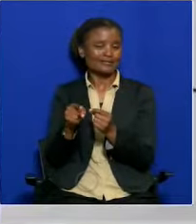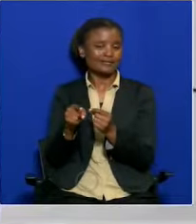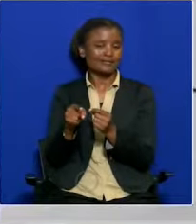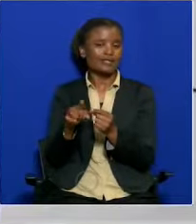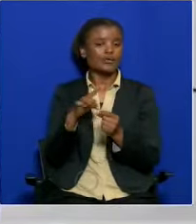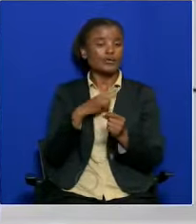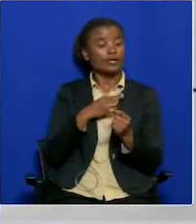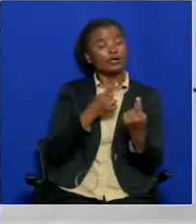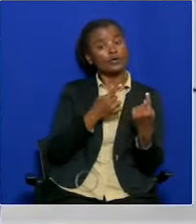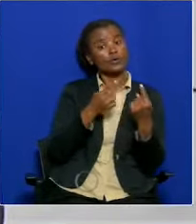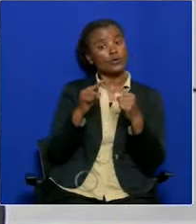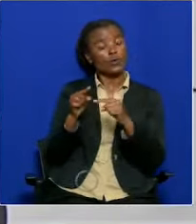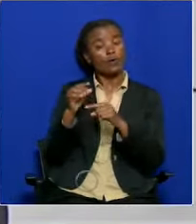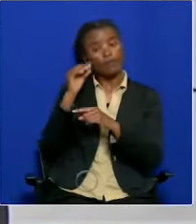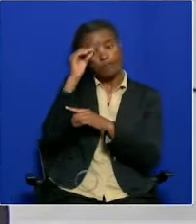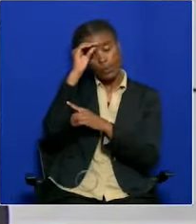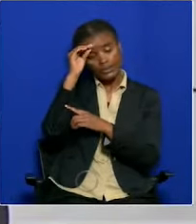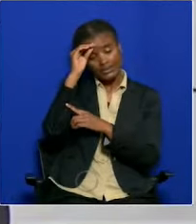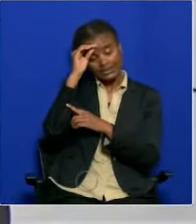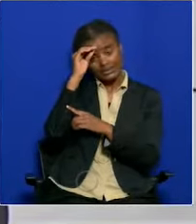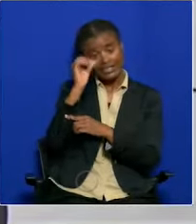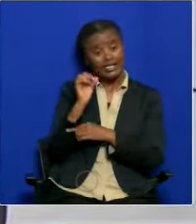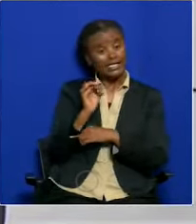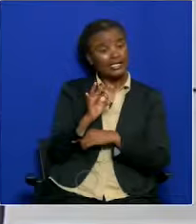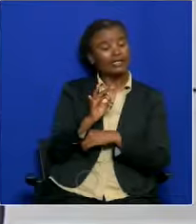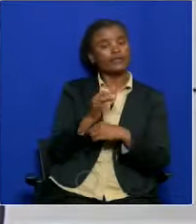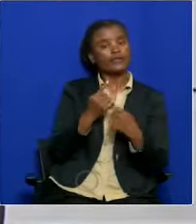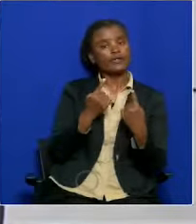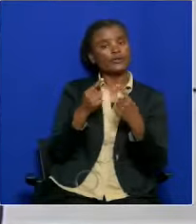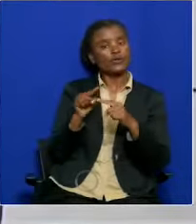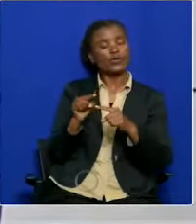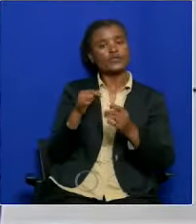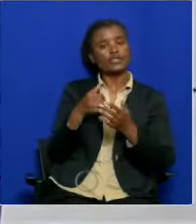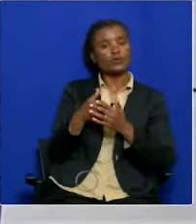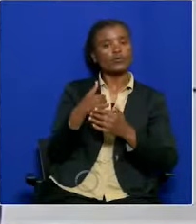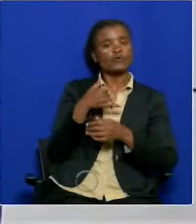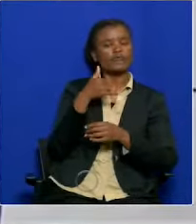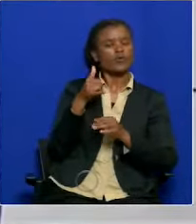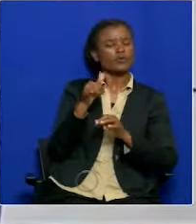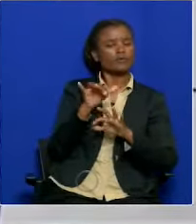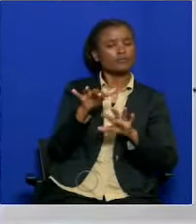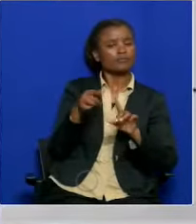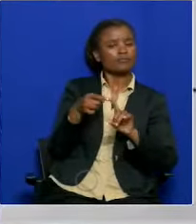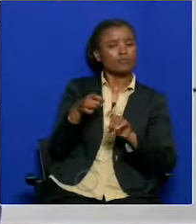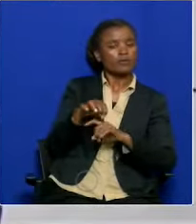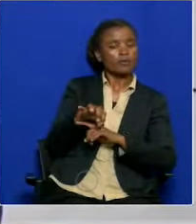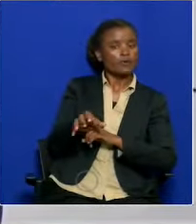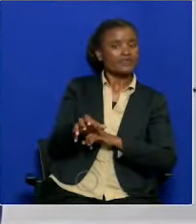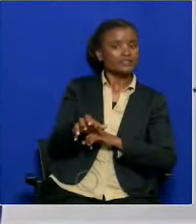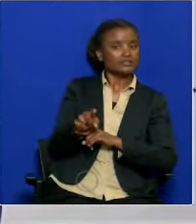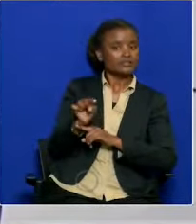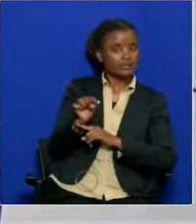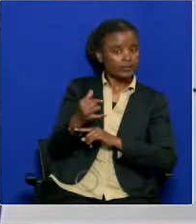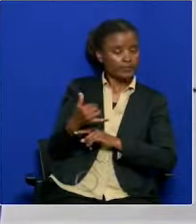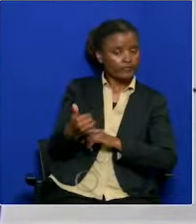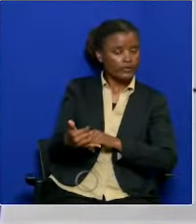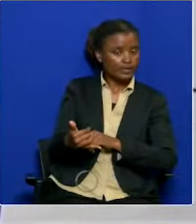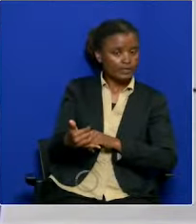call people from the province and wherever. So you might have done so himself